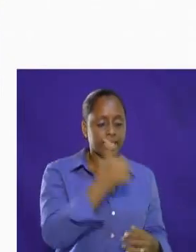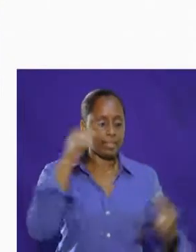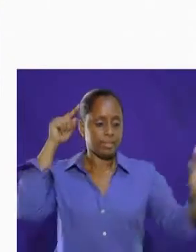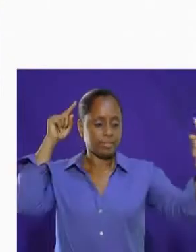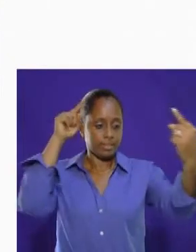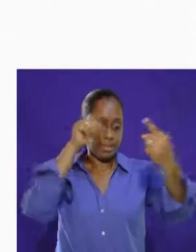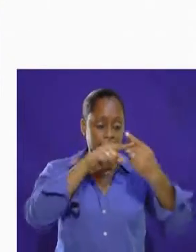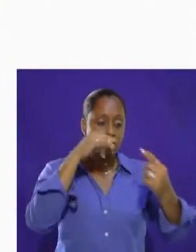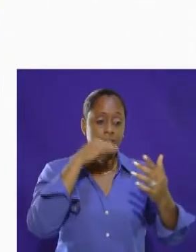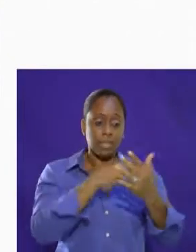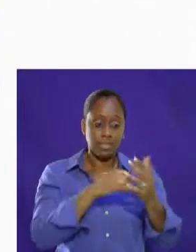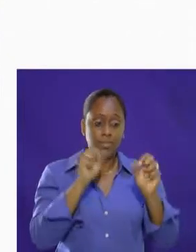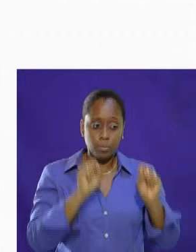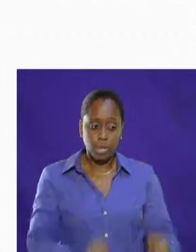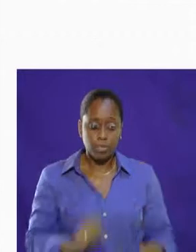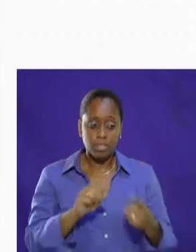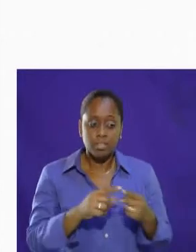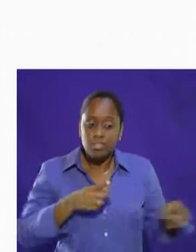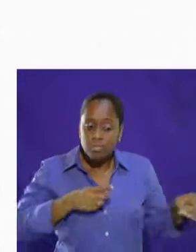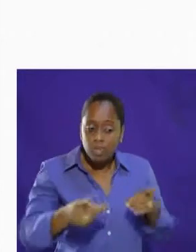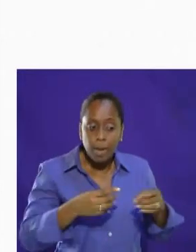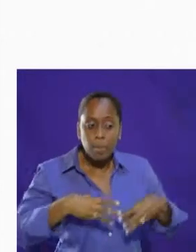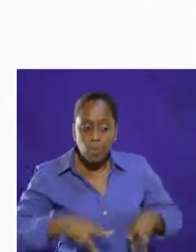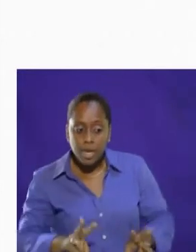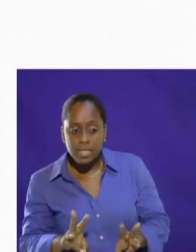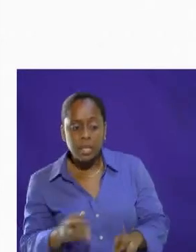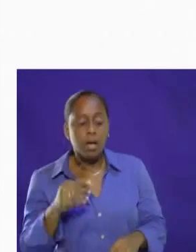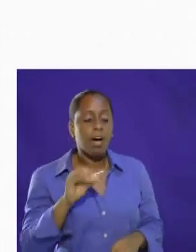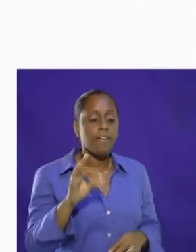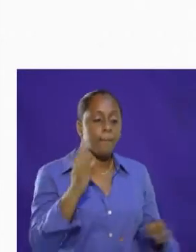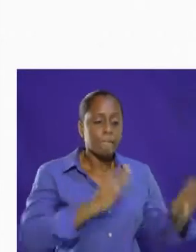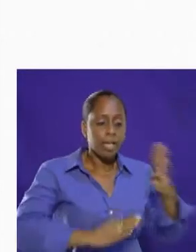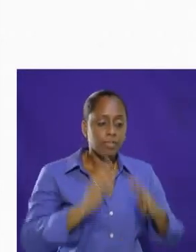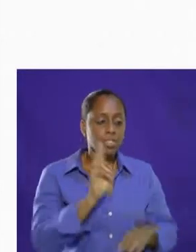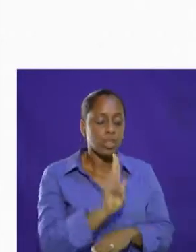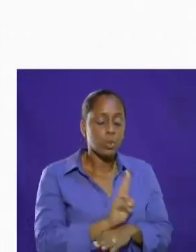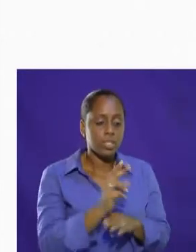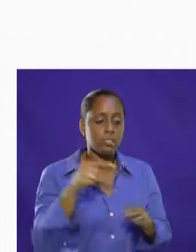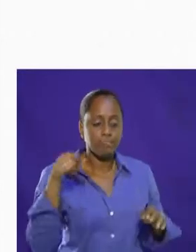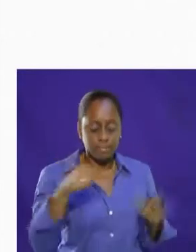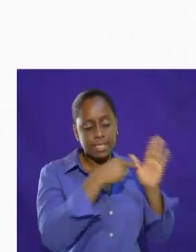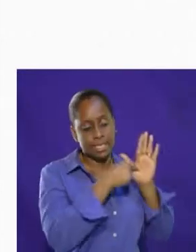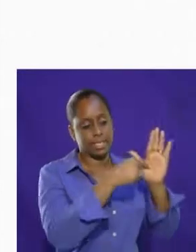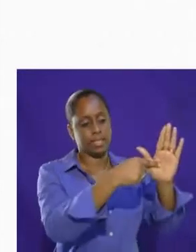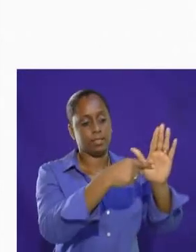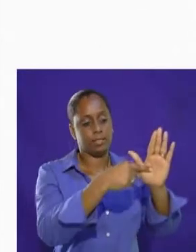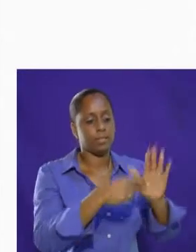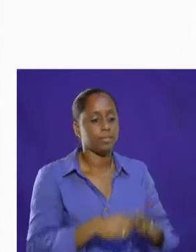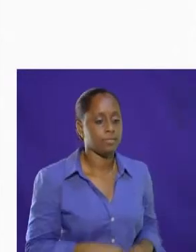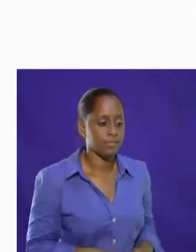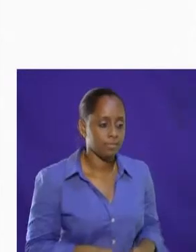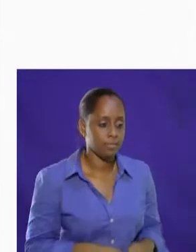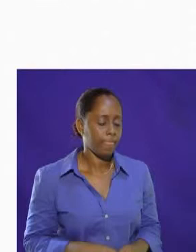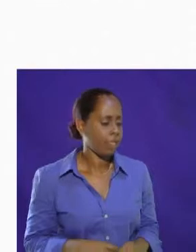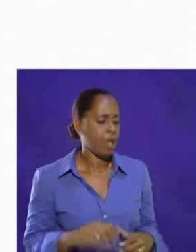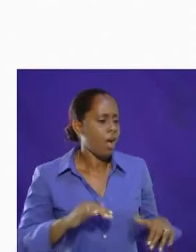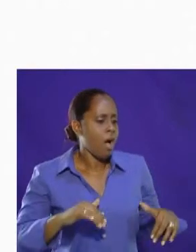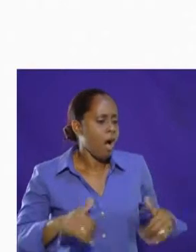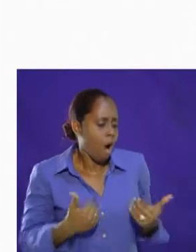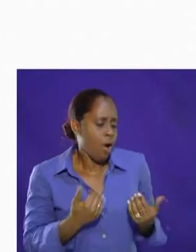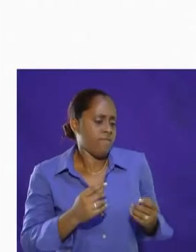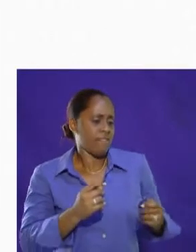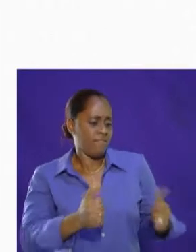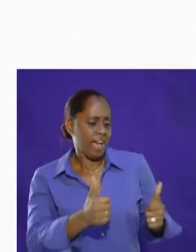it is possible to describe trends in the status of biodiversity using these indicators. At